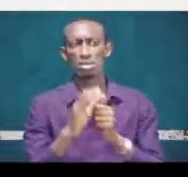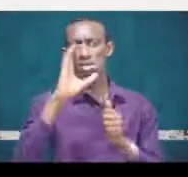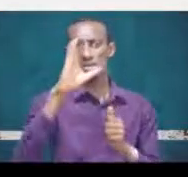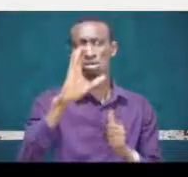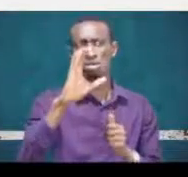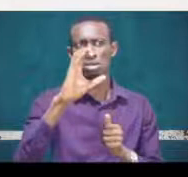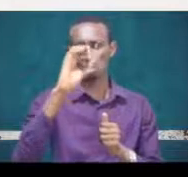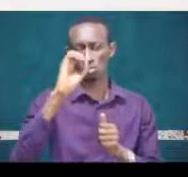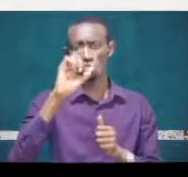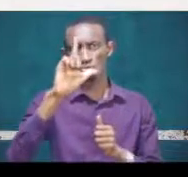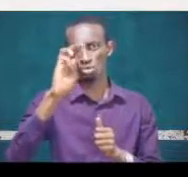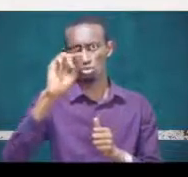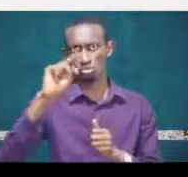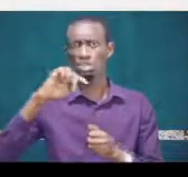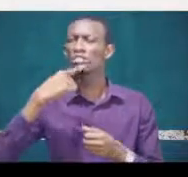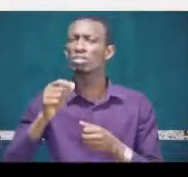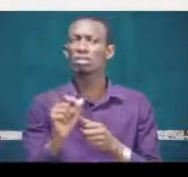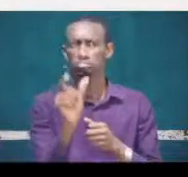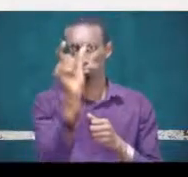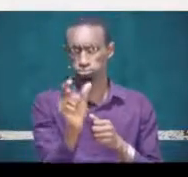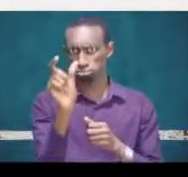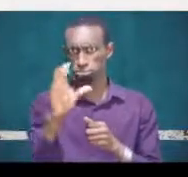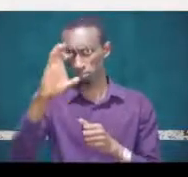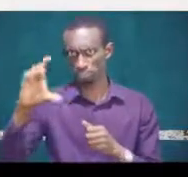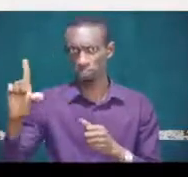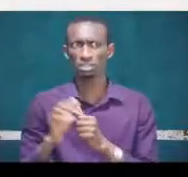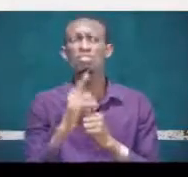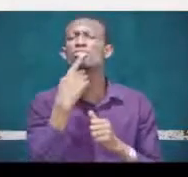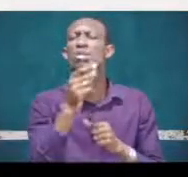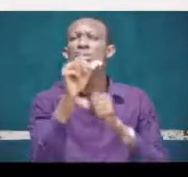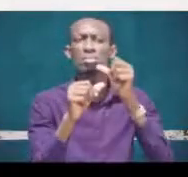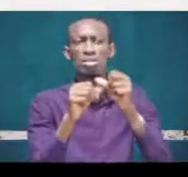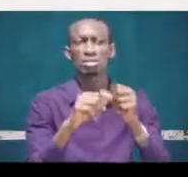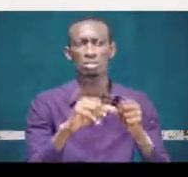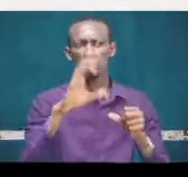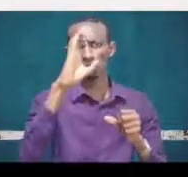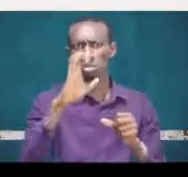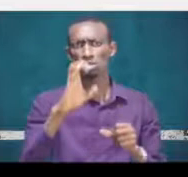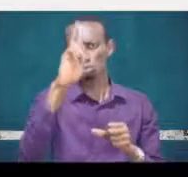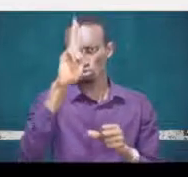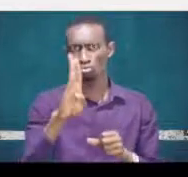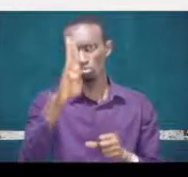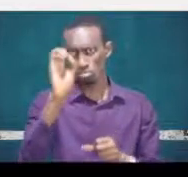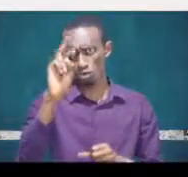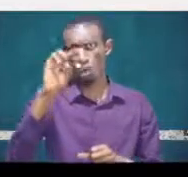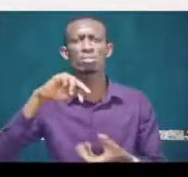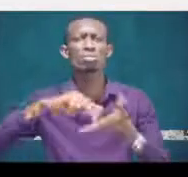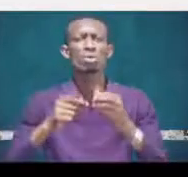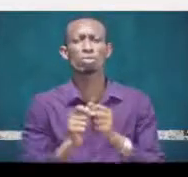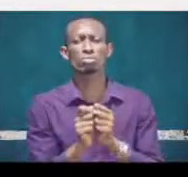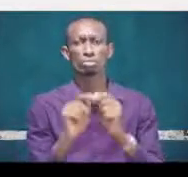elongated cells. Then when we talk about cuboidal, we mean cube-shaped